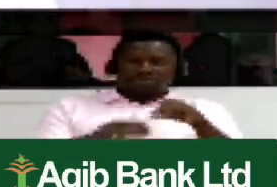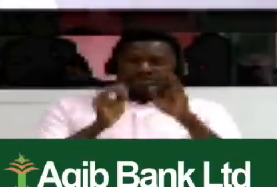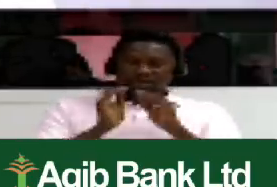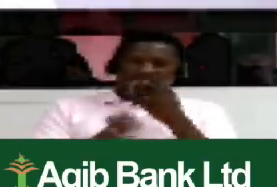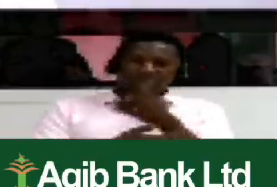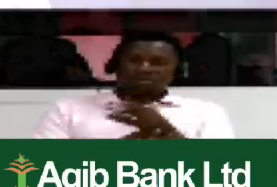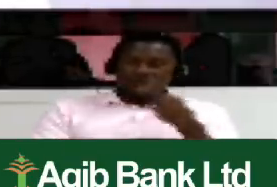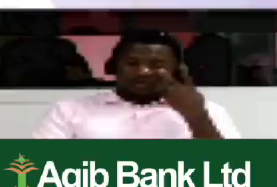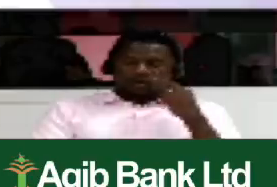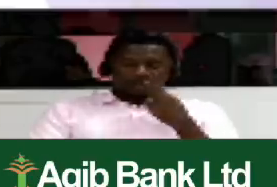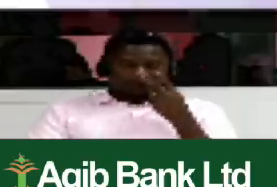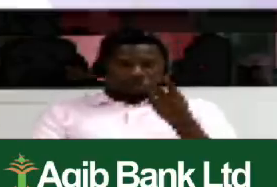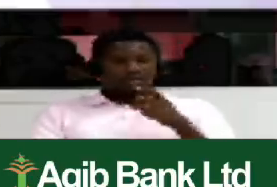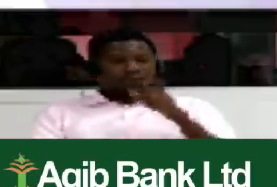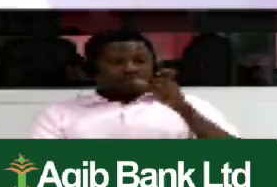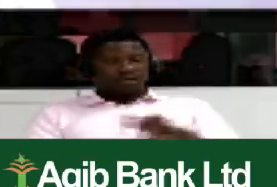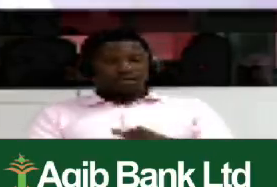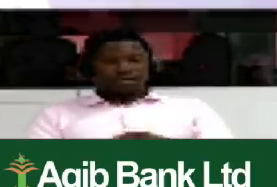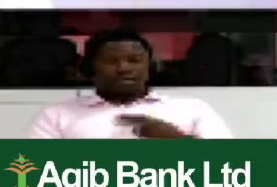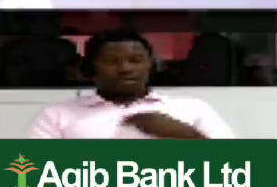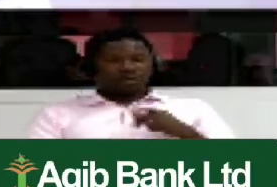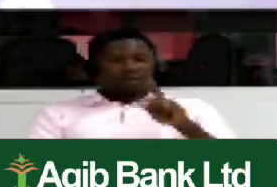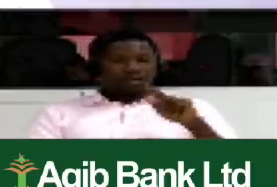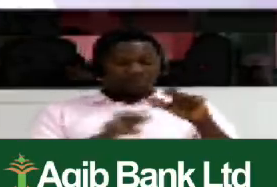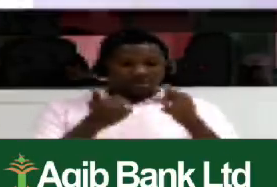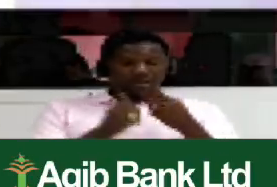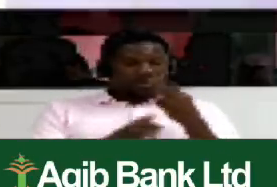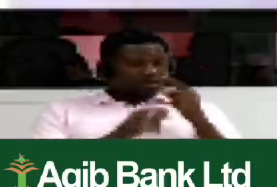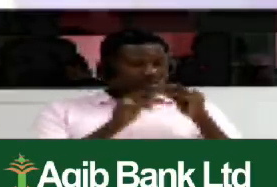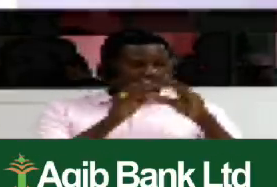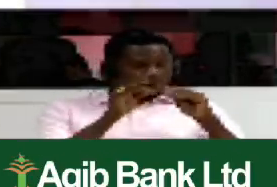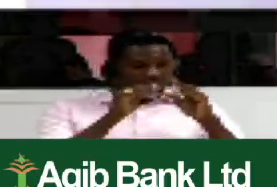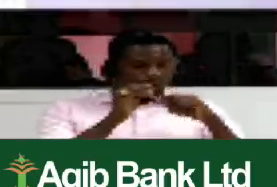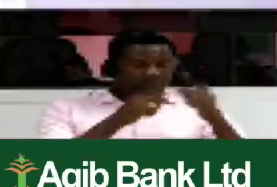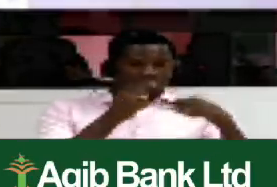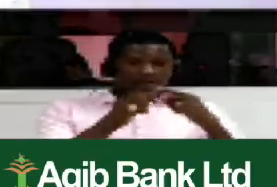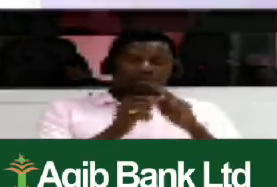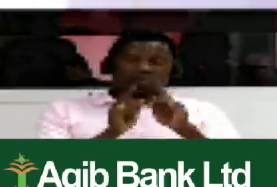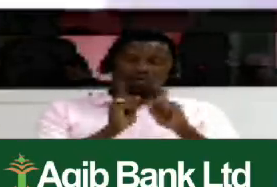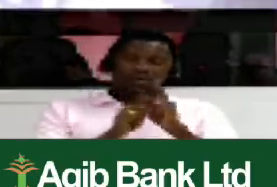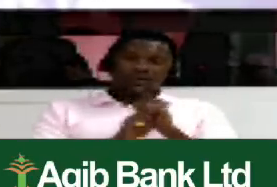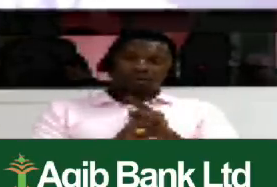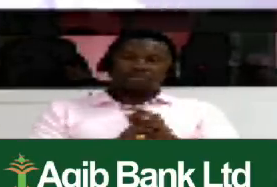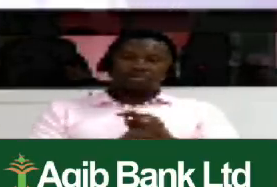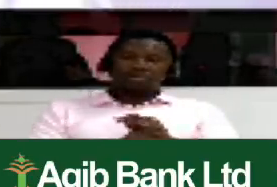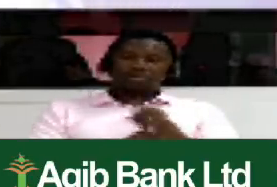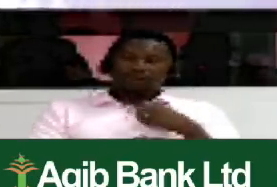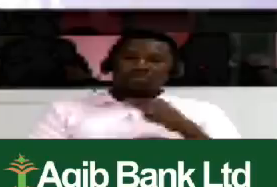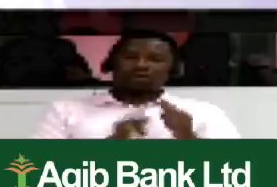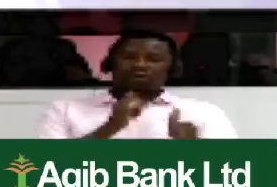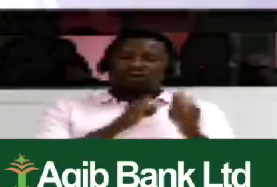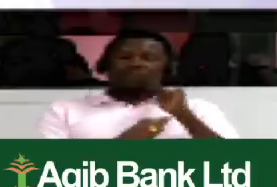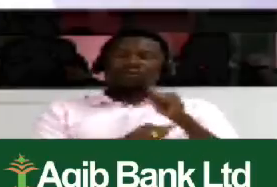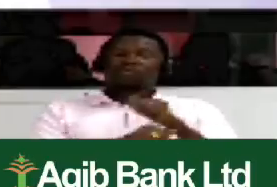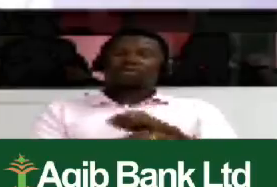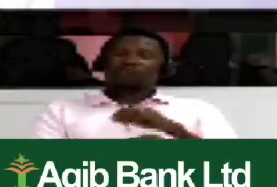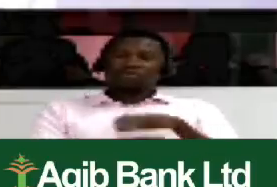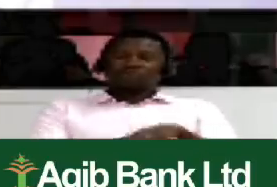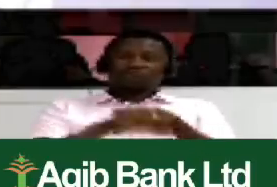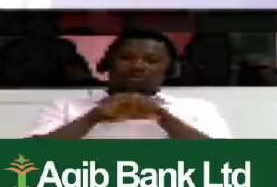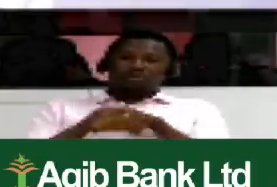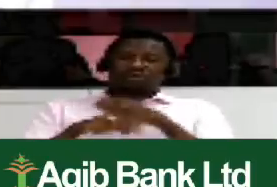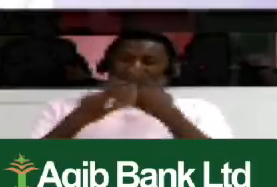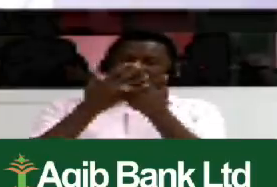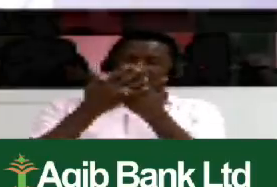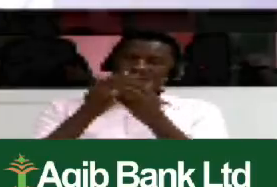neighbor, like I said, I started seeing them. They were talking to one another. Then all of a sudden, then they just took me back to